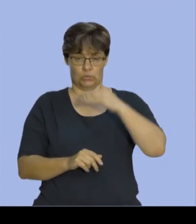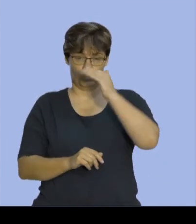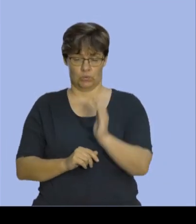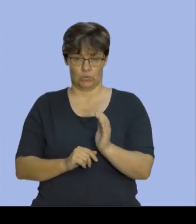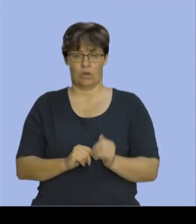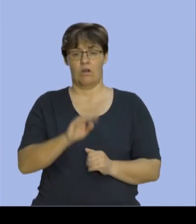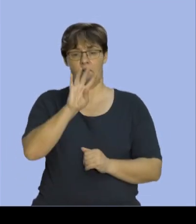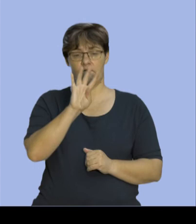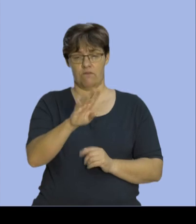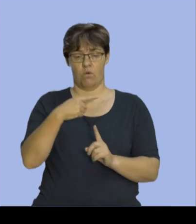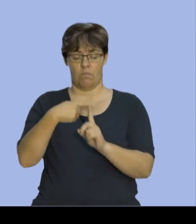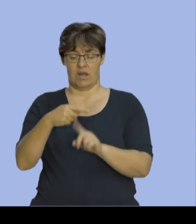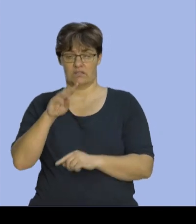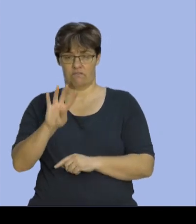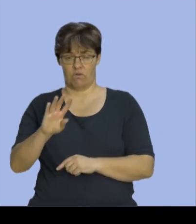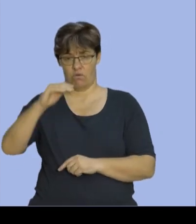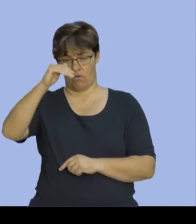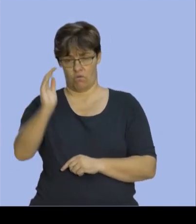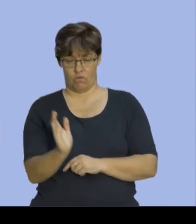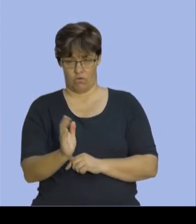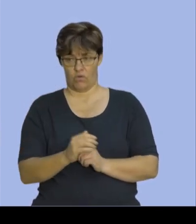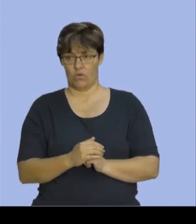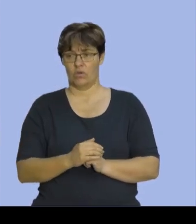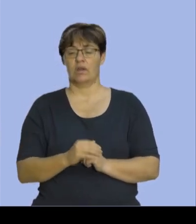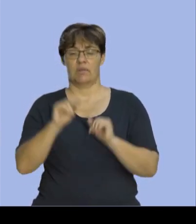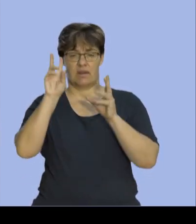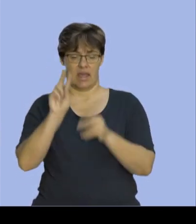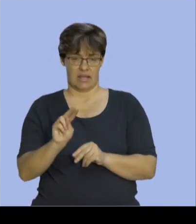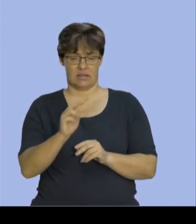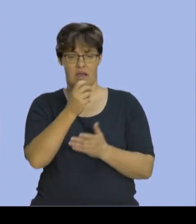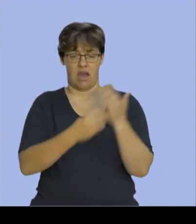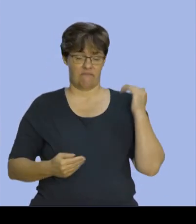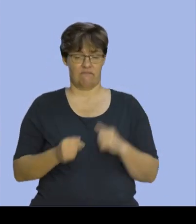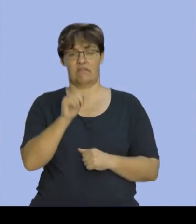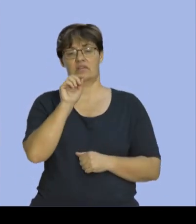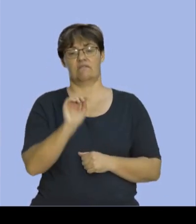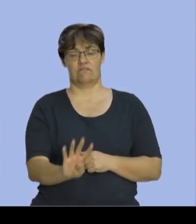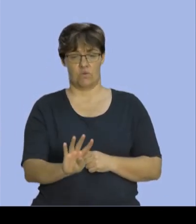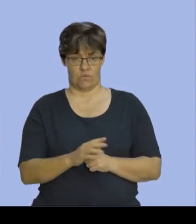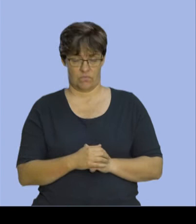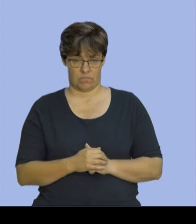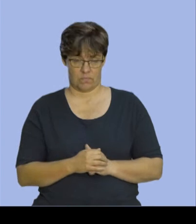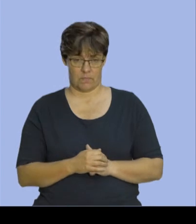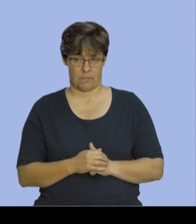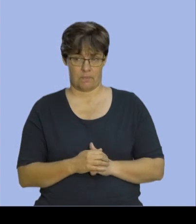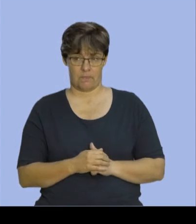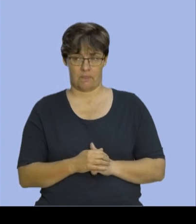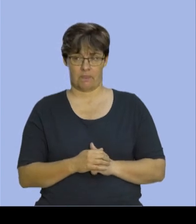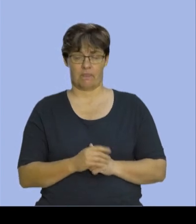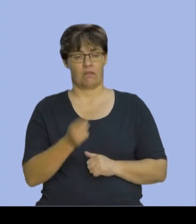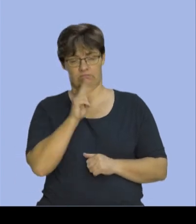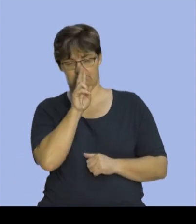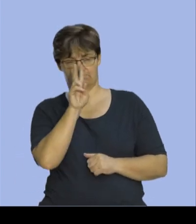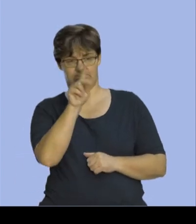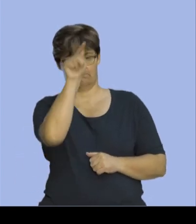1/2 into 4 plus 4. 4 plus 4 is 8. Half of that will definitely be